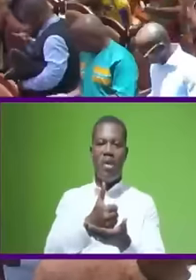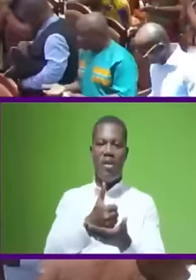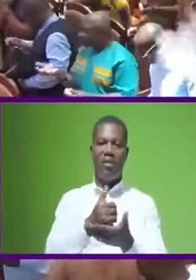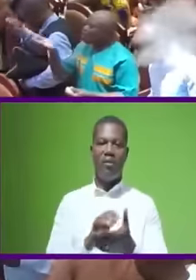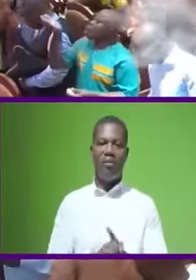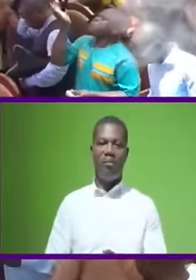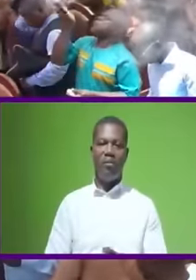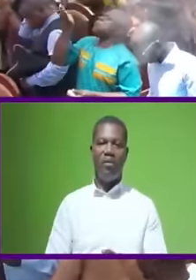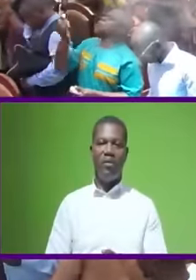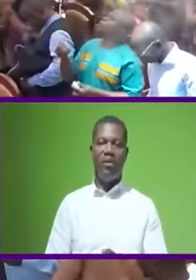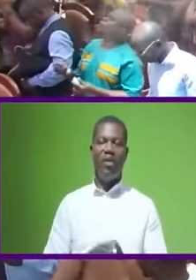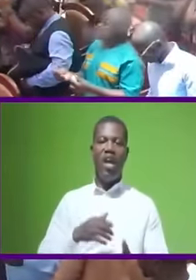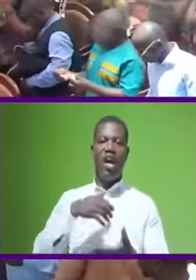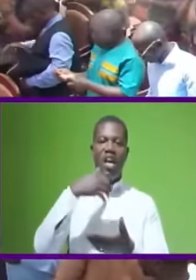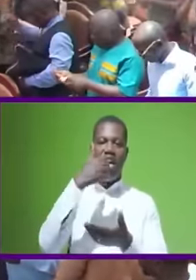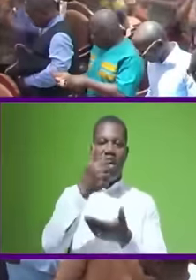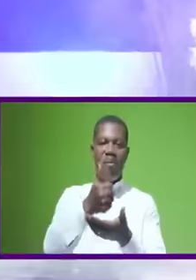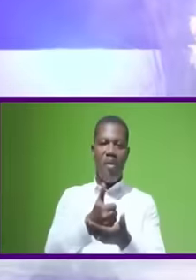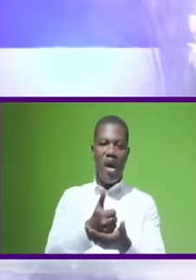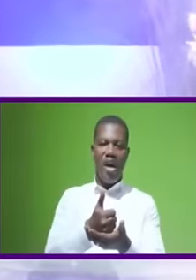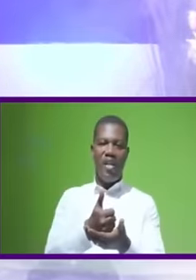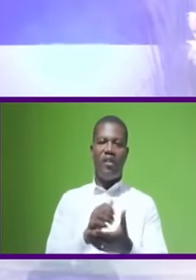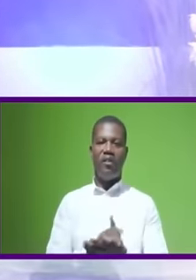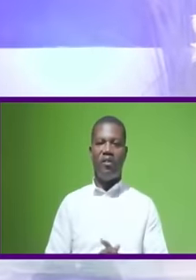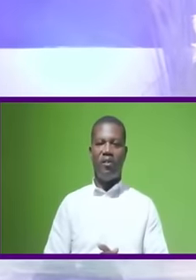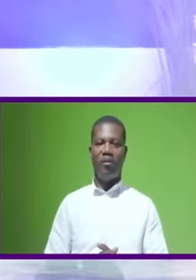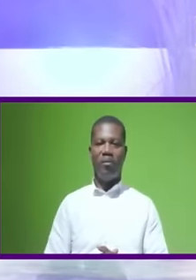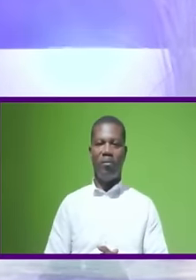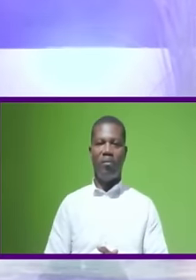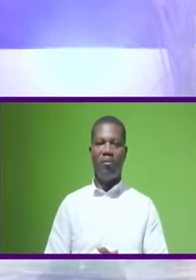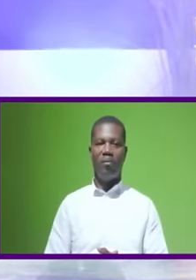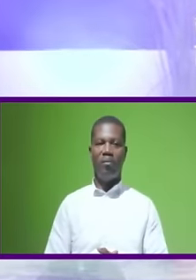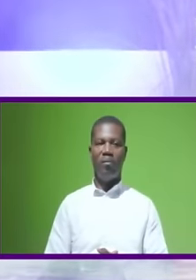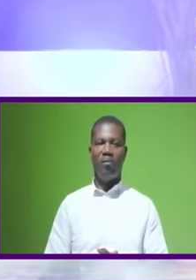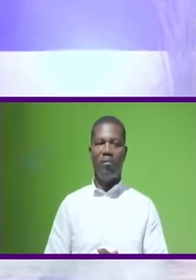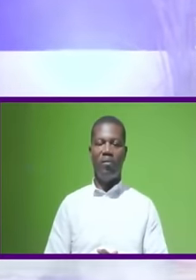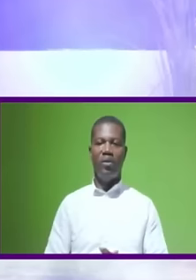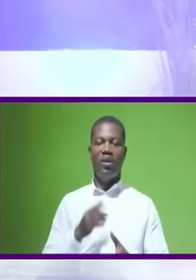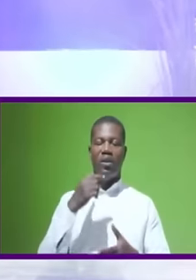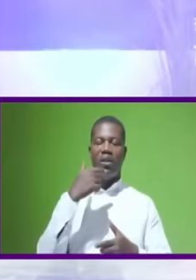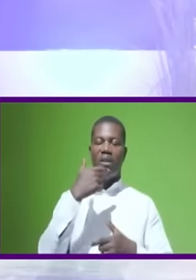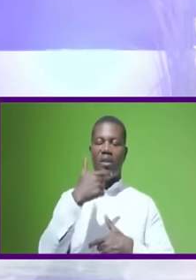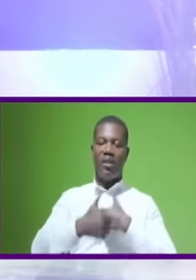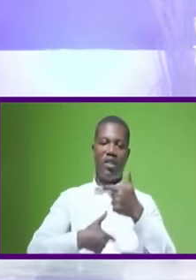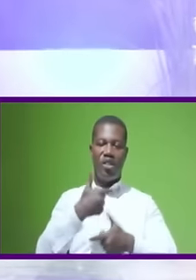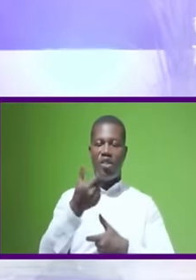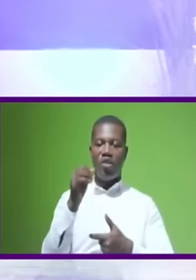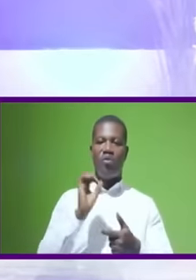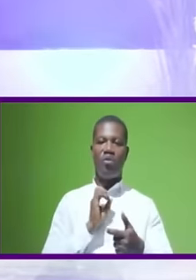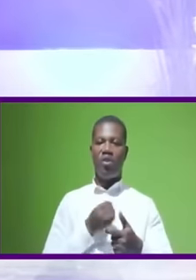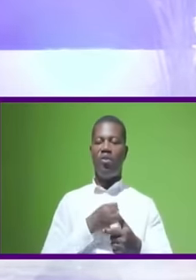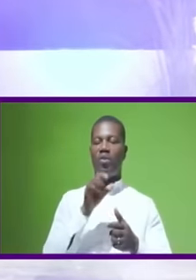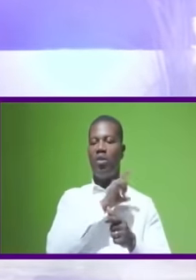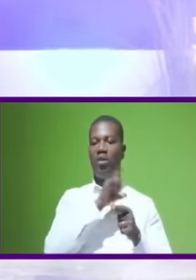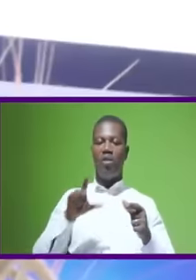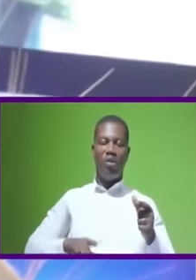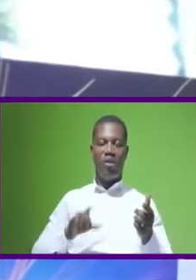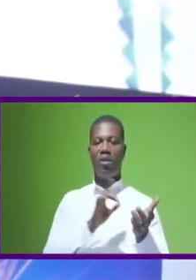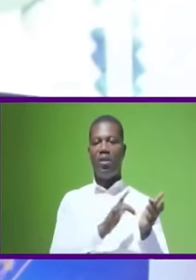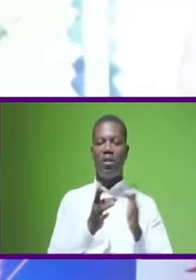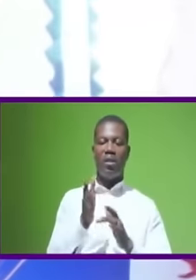Amen. Amen. Amen. The grace of our Lord Jesus Christ, the love of